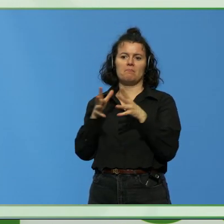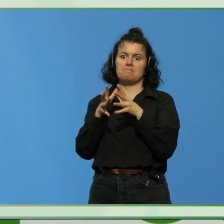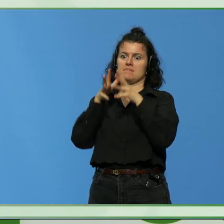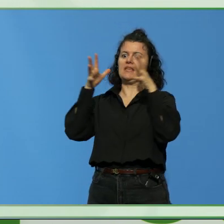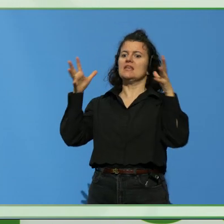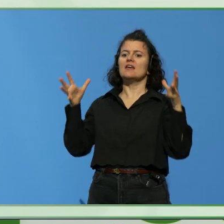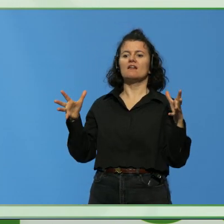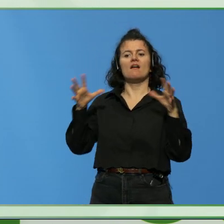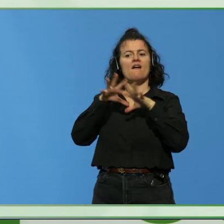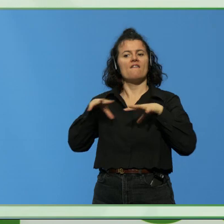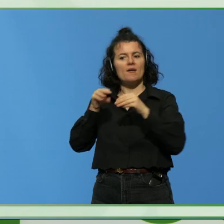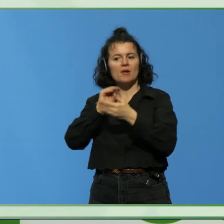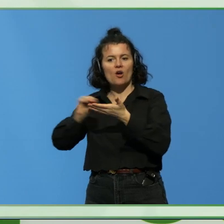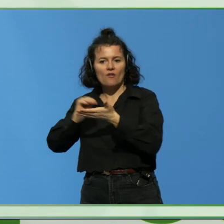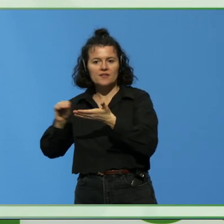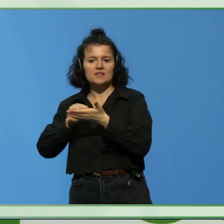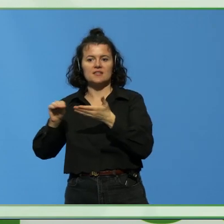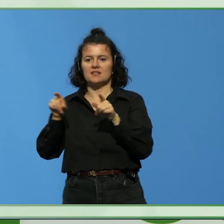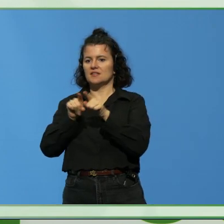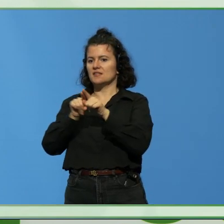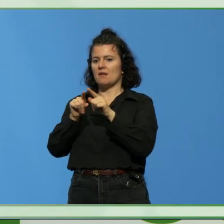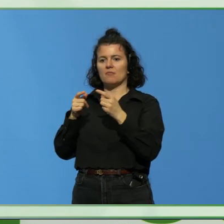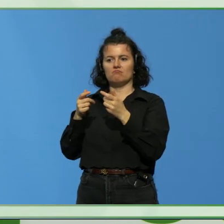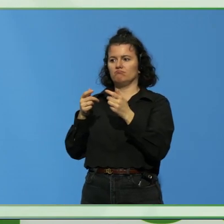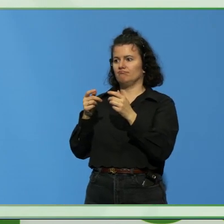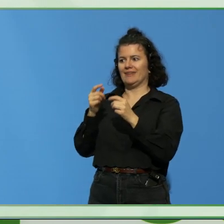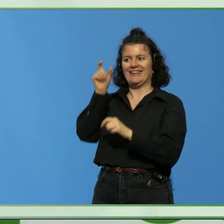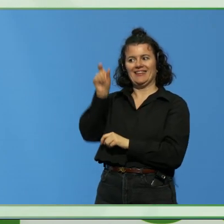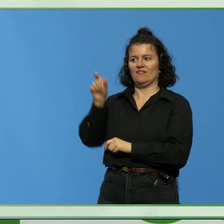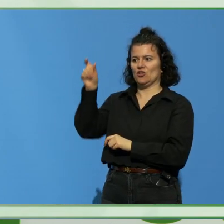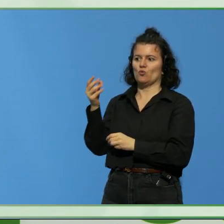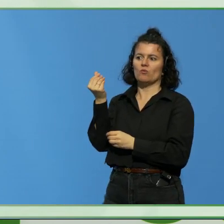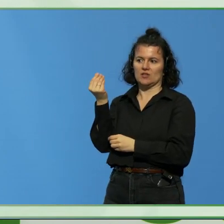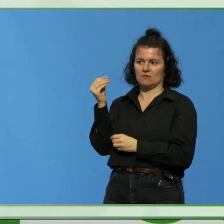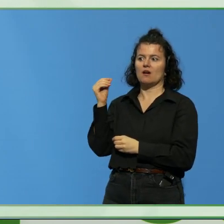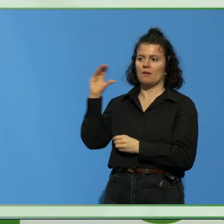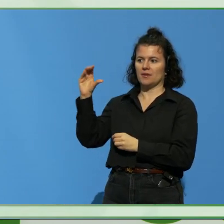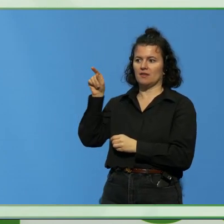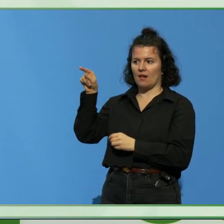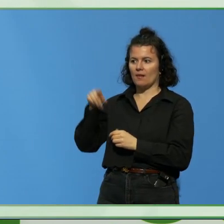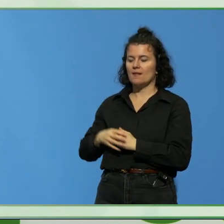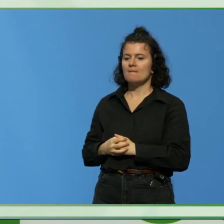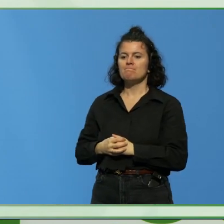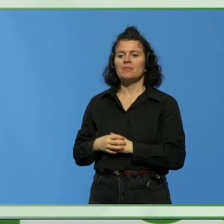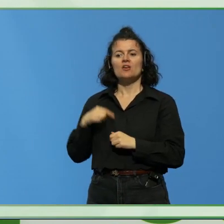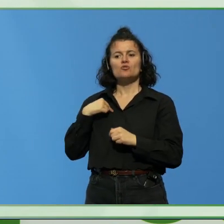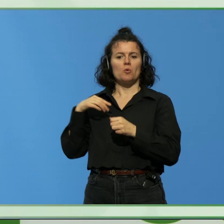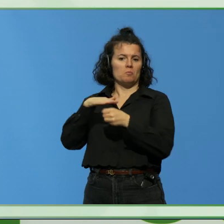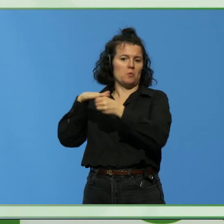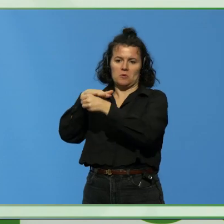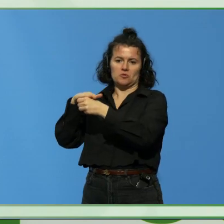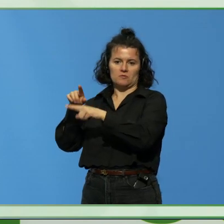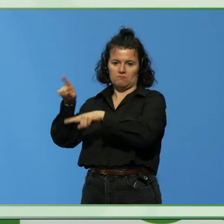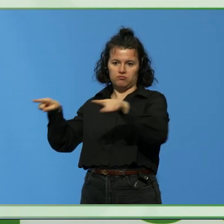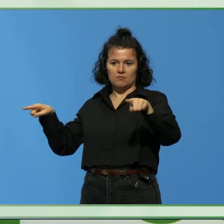each of these chapters locations that we are in. We have some structured programs such